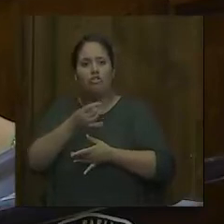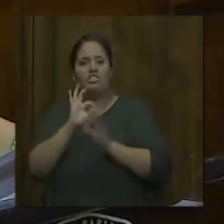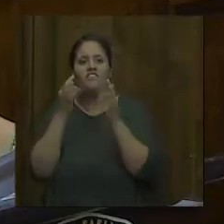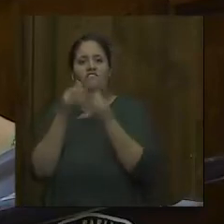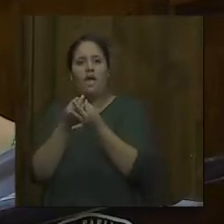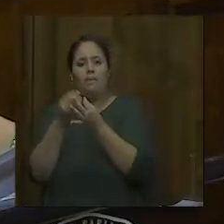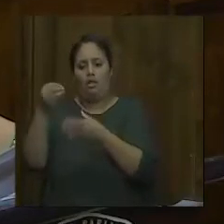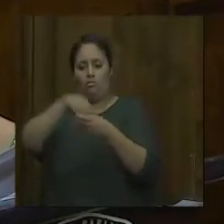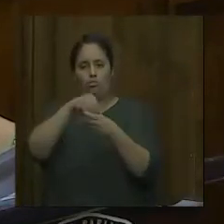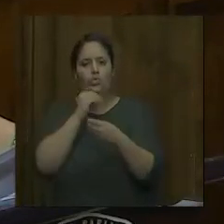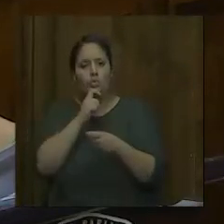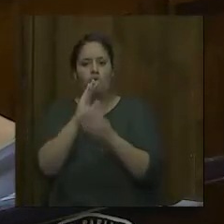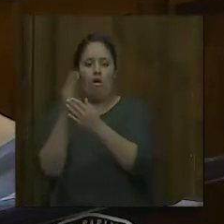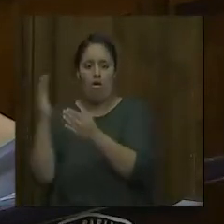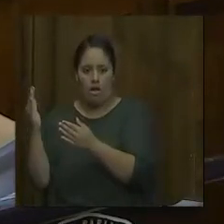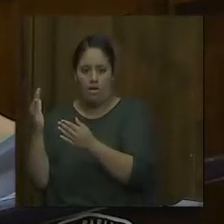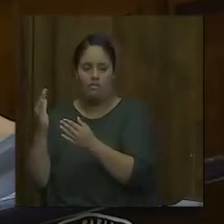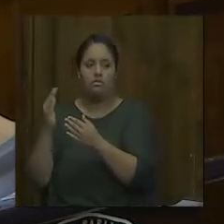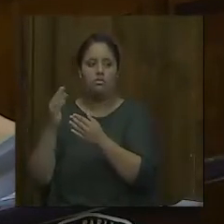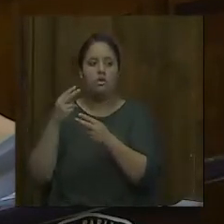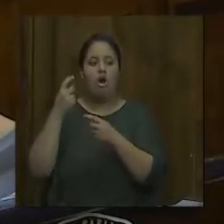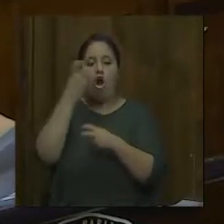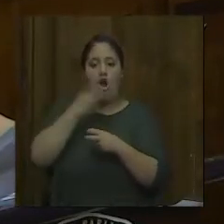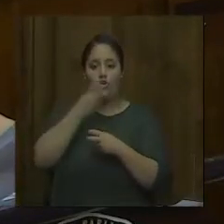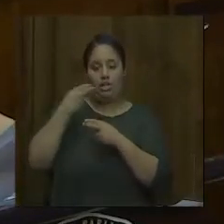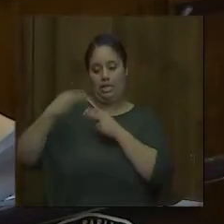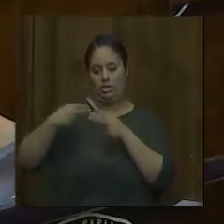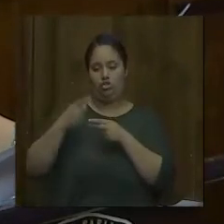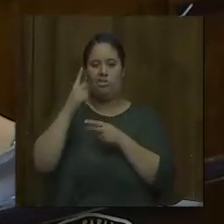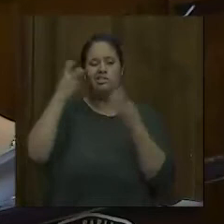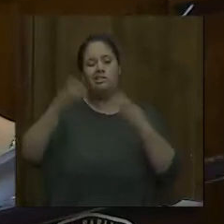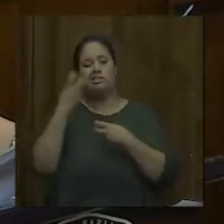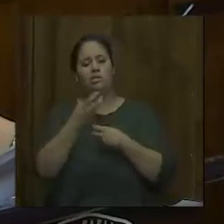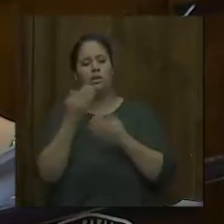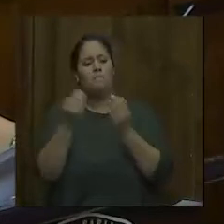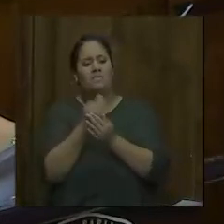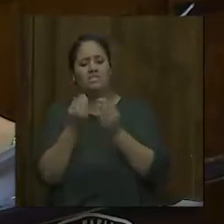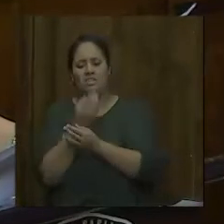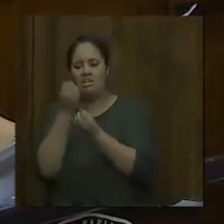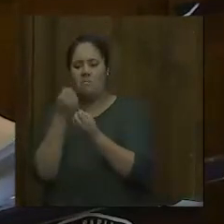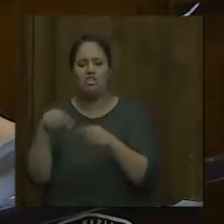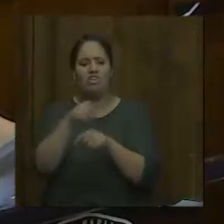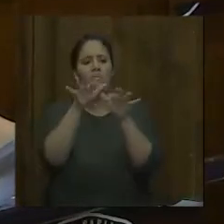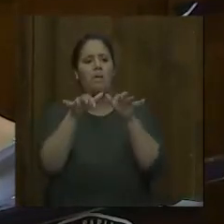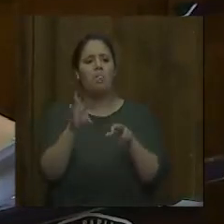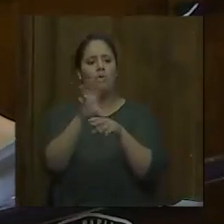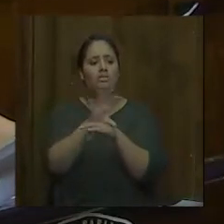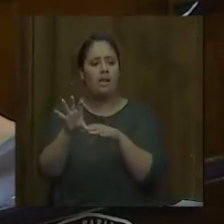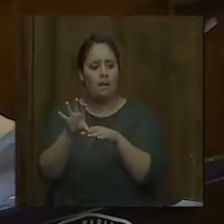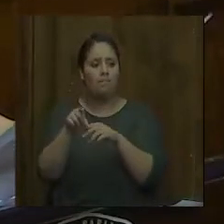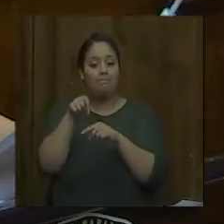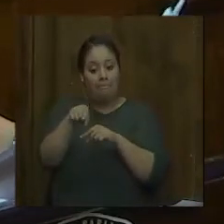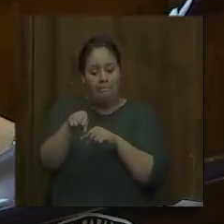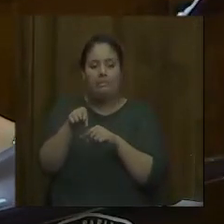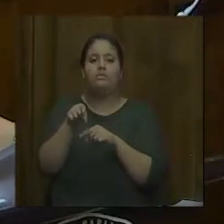family history using archival records. Oral history seeks to provide a missing narrative in the history of the people of the Western Cape, which